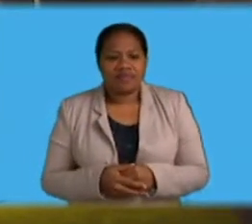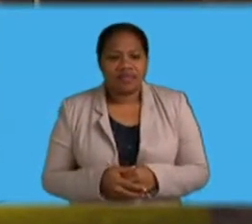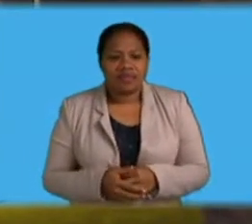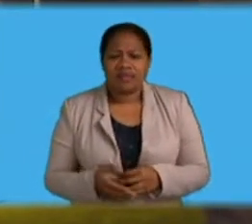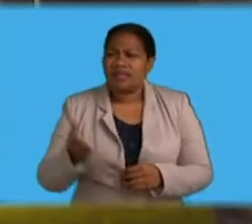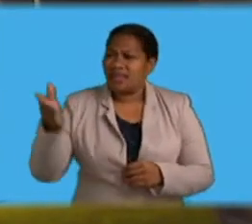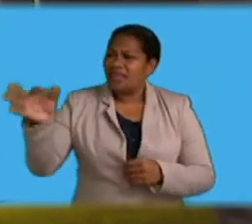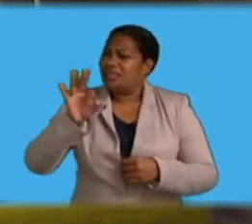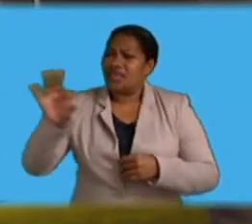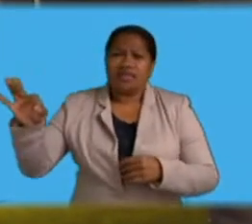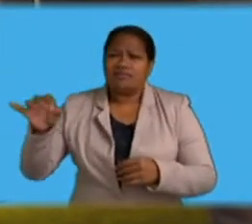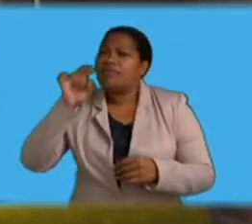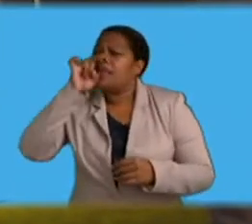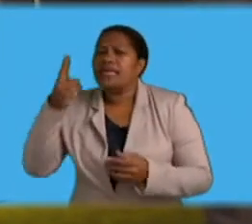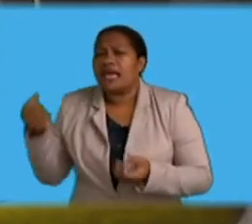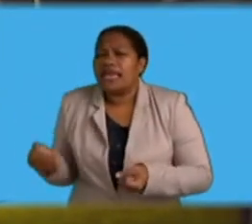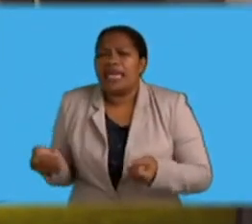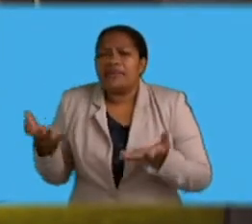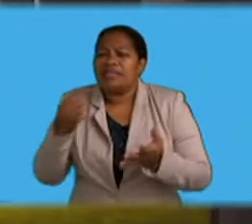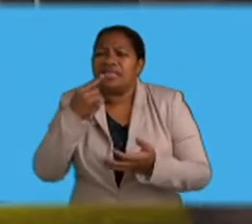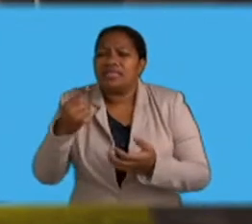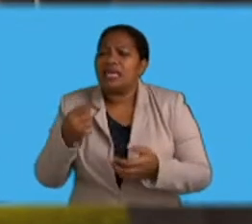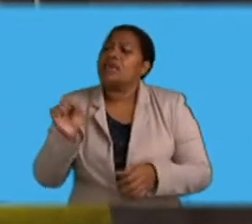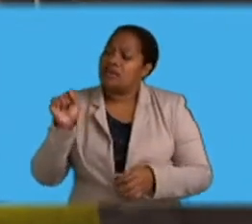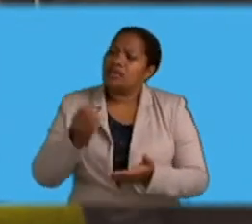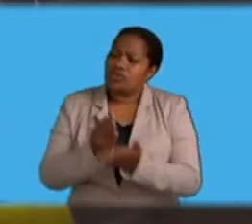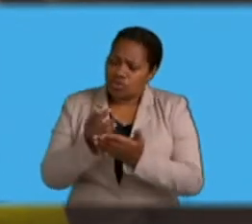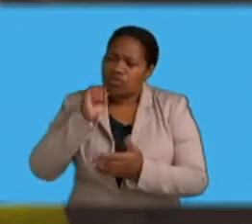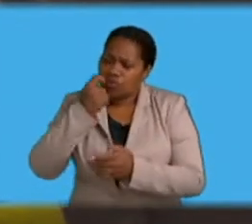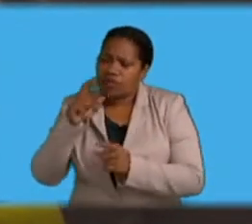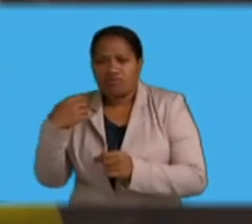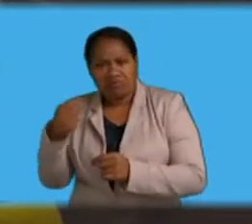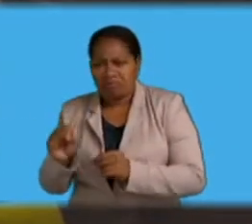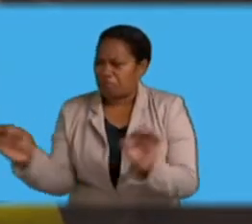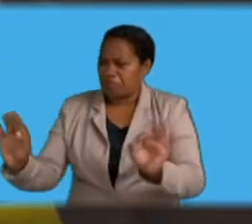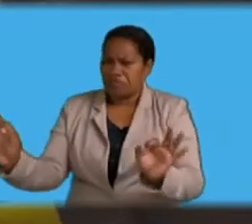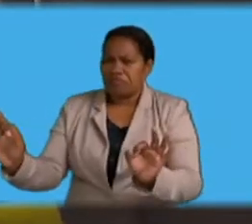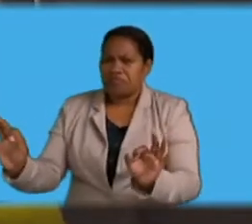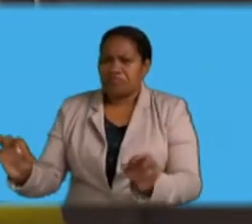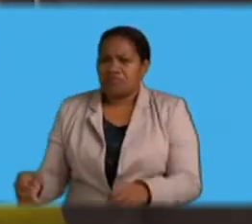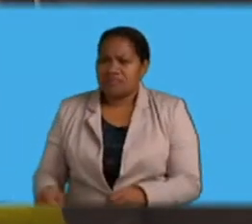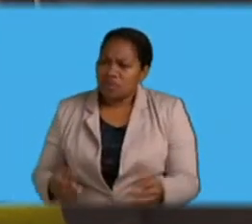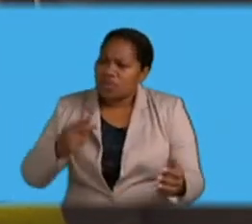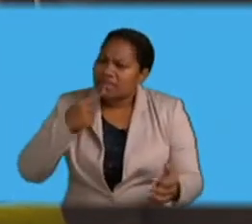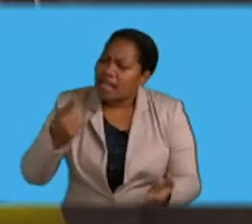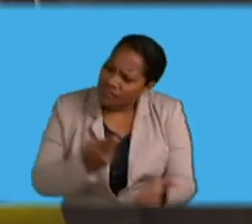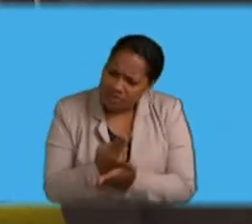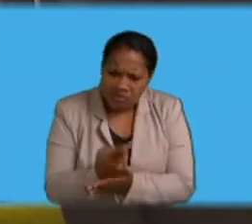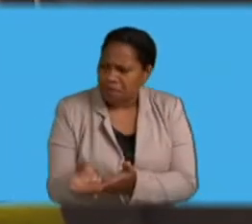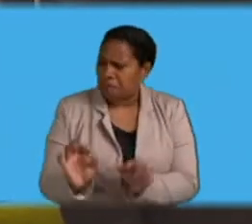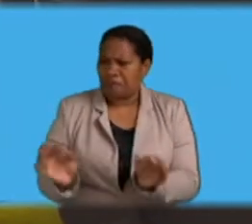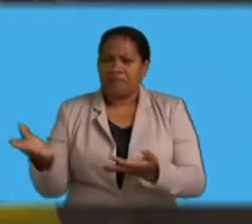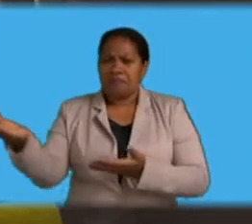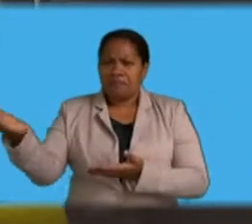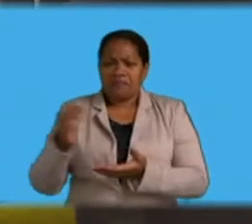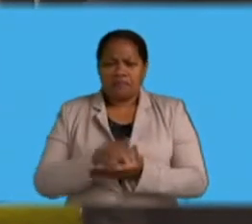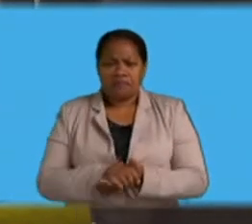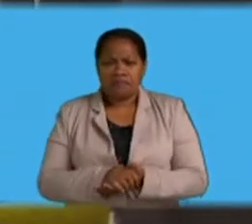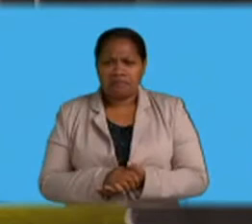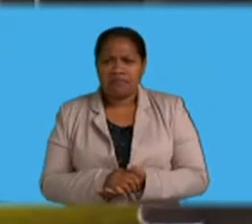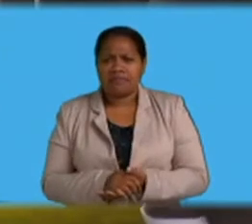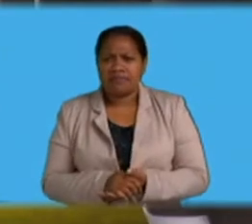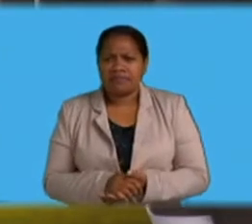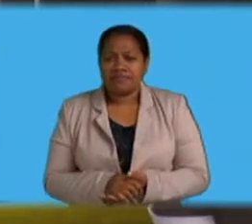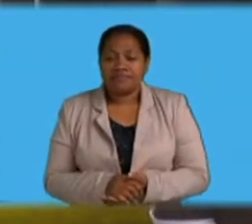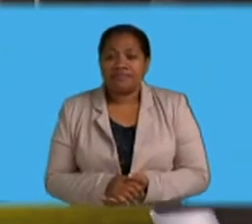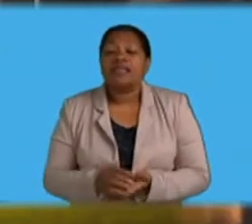from the past. Nor do they have the audacity to do so, to tell the truth. Madam Speaker, the fact of